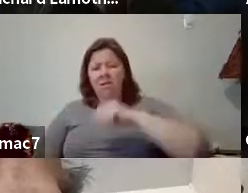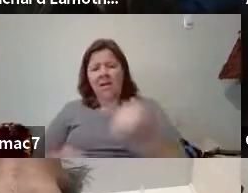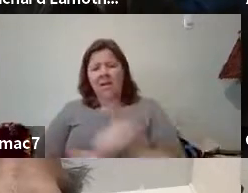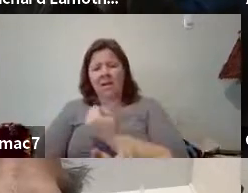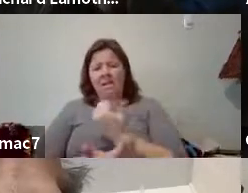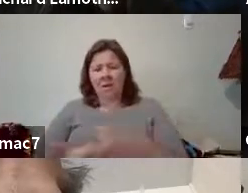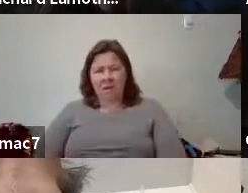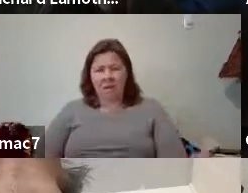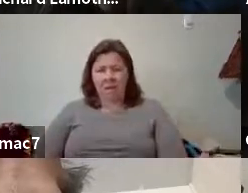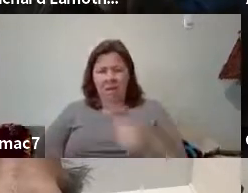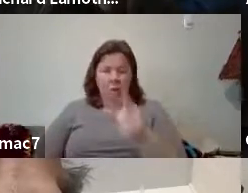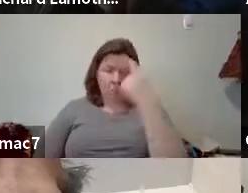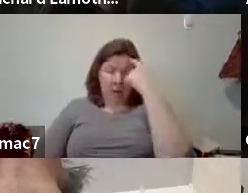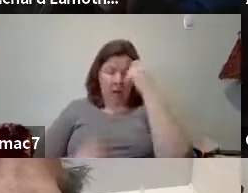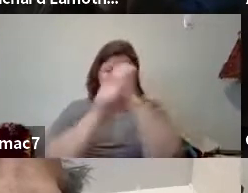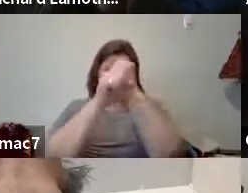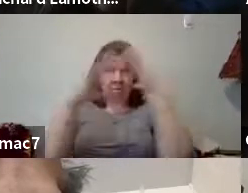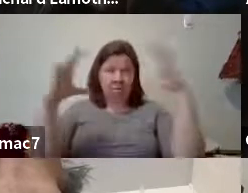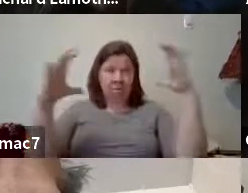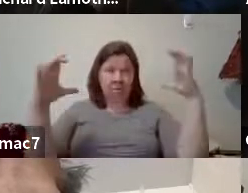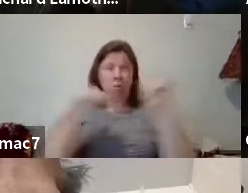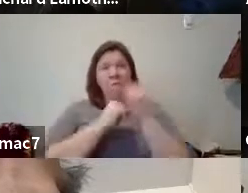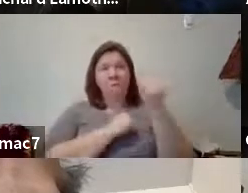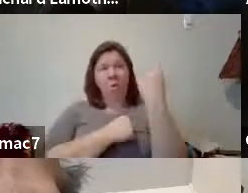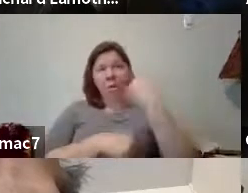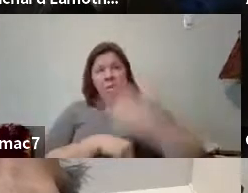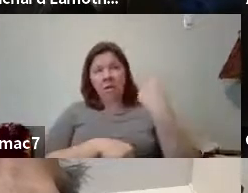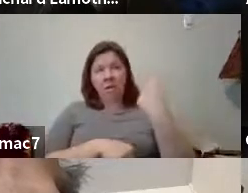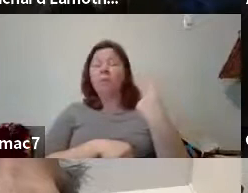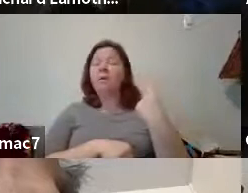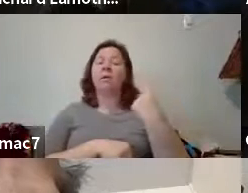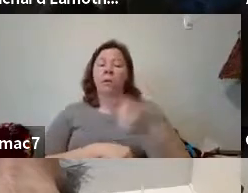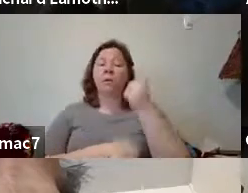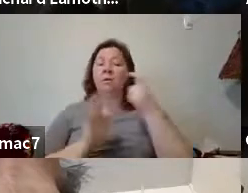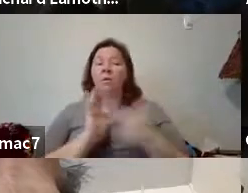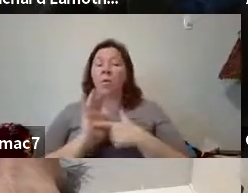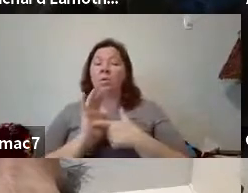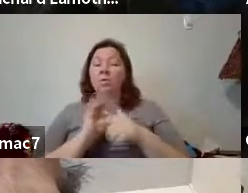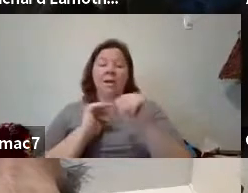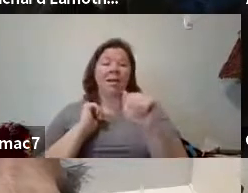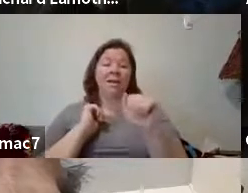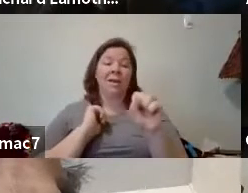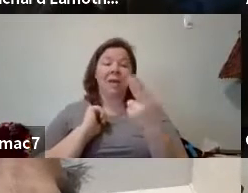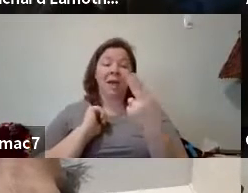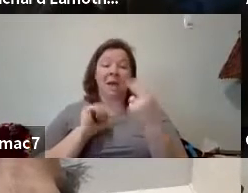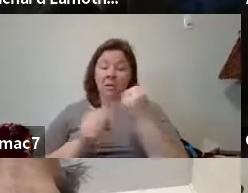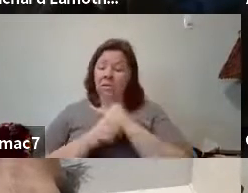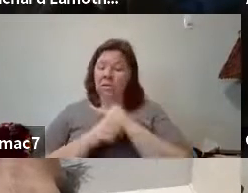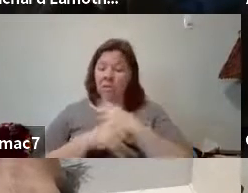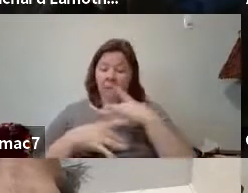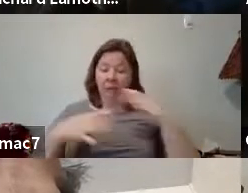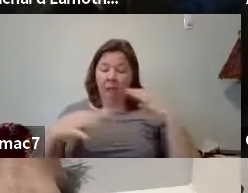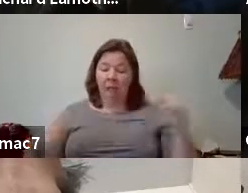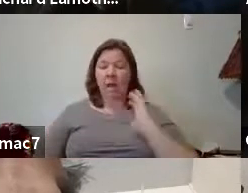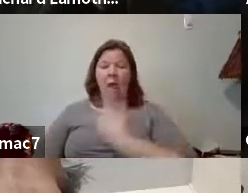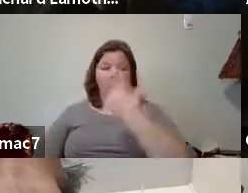expand so far in a given day. And if you'll notice, ASH is expanding our minds by not telling